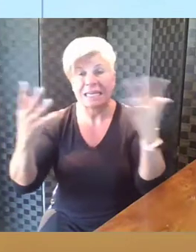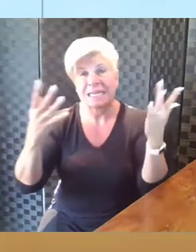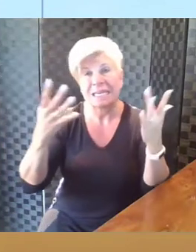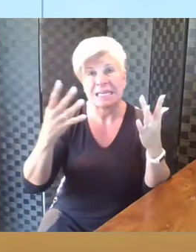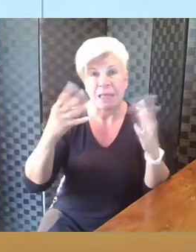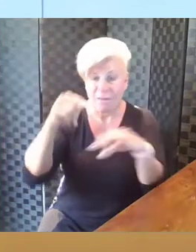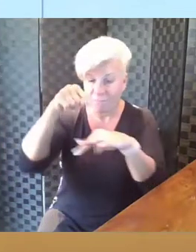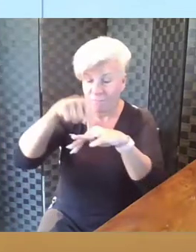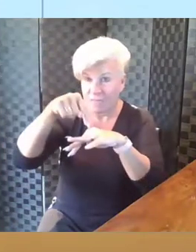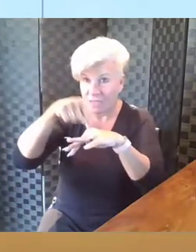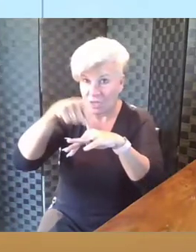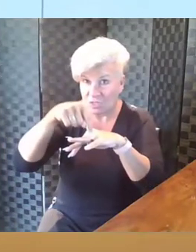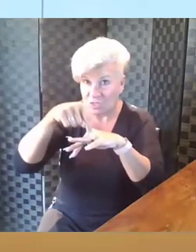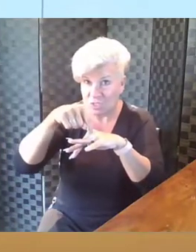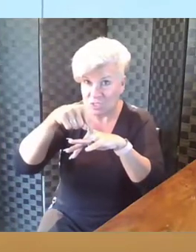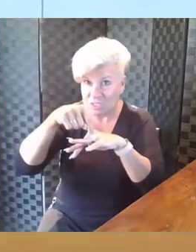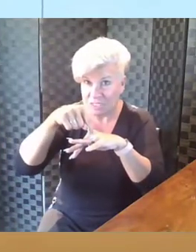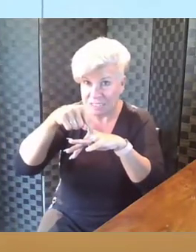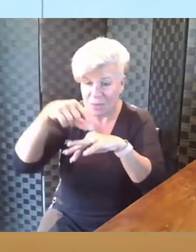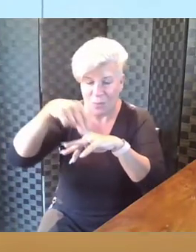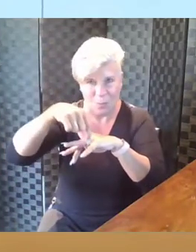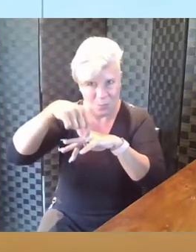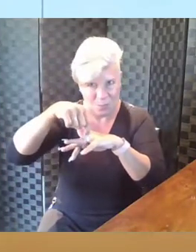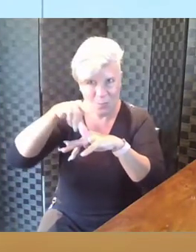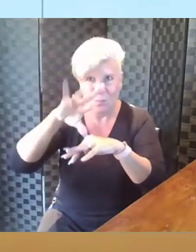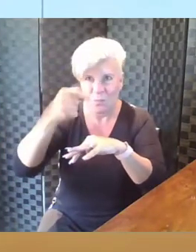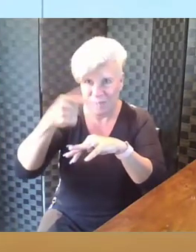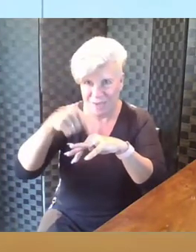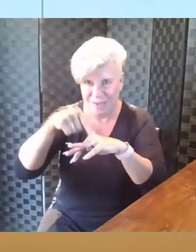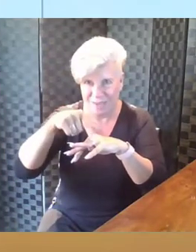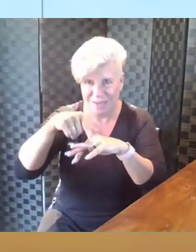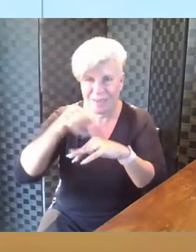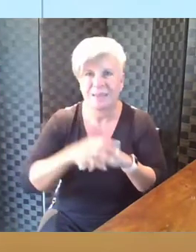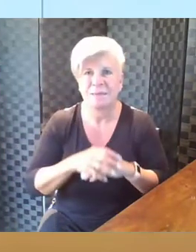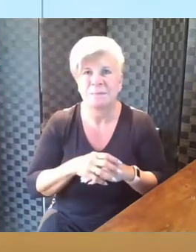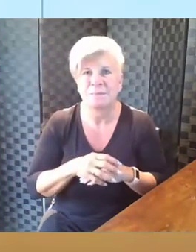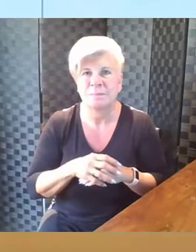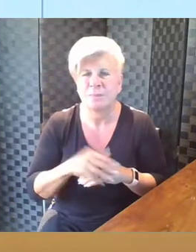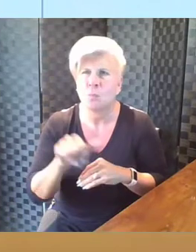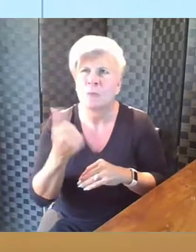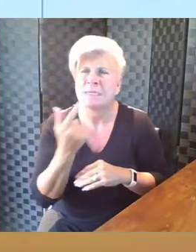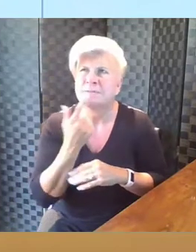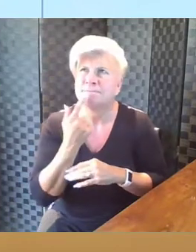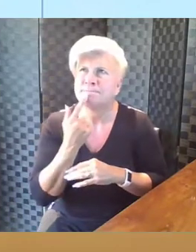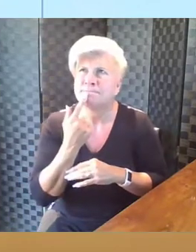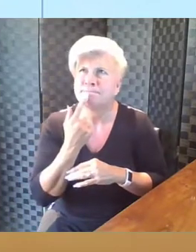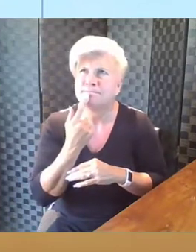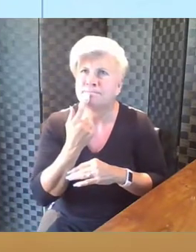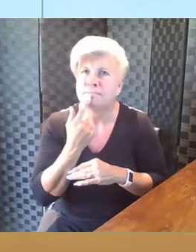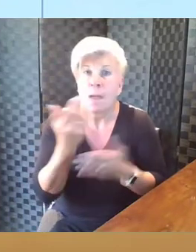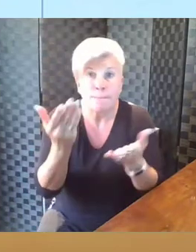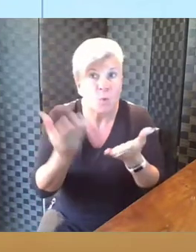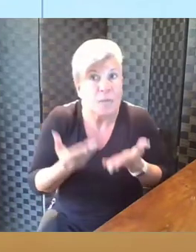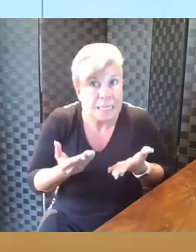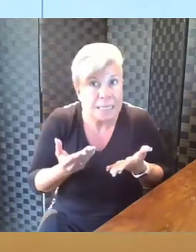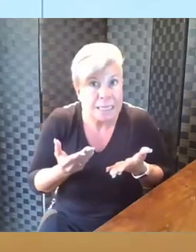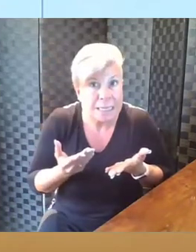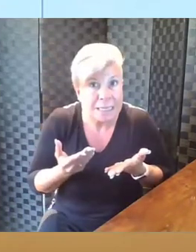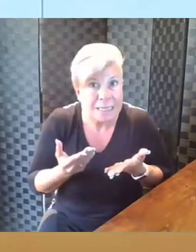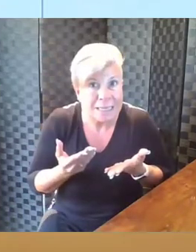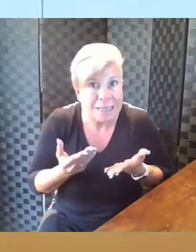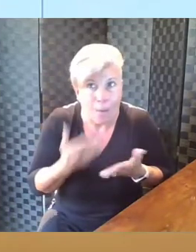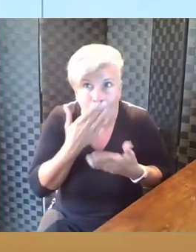left. Ing. Ing is easy. Think of something, oh, I almost gave it away, that you like